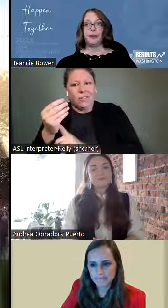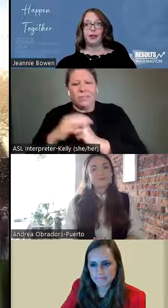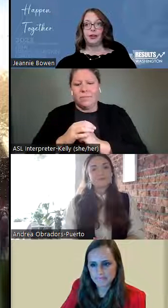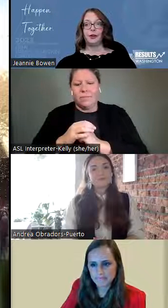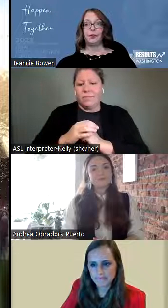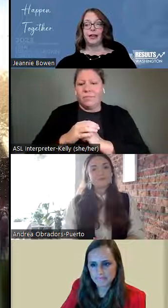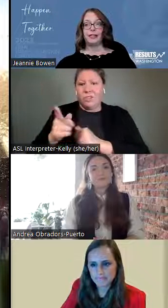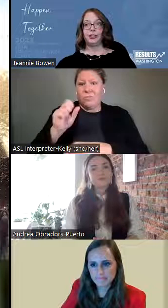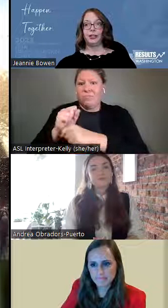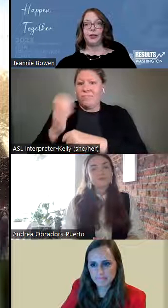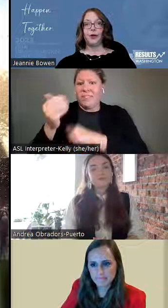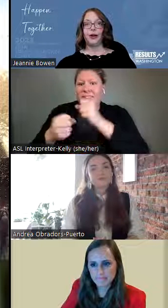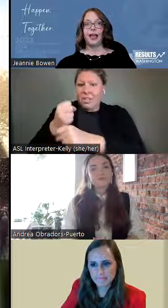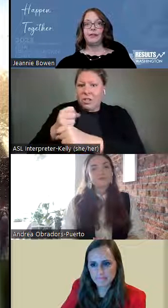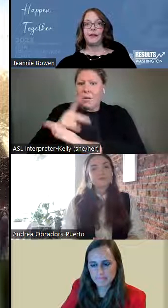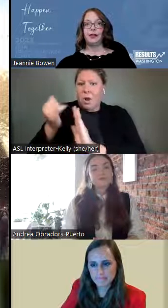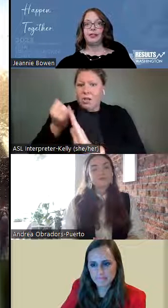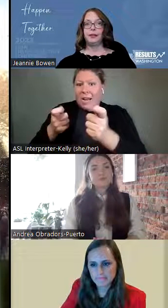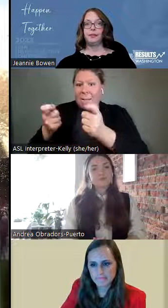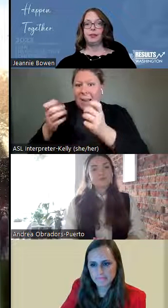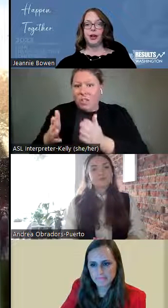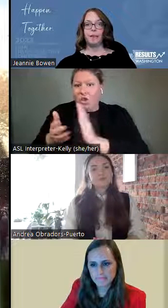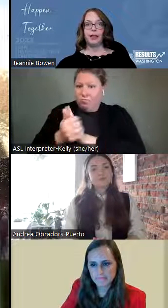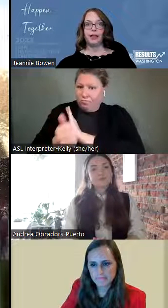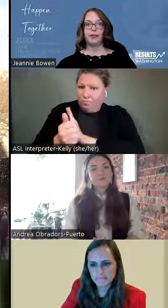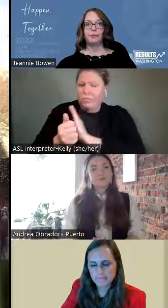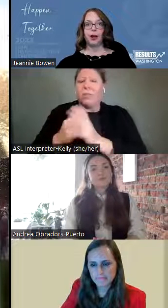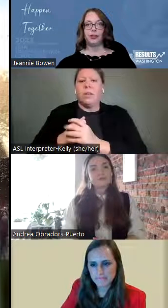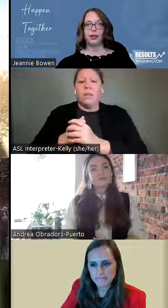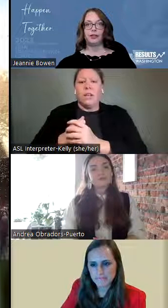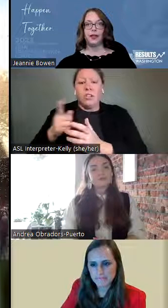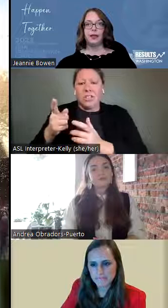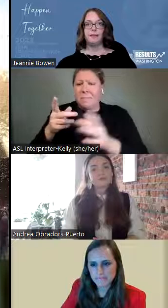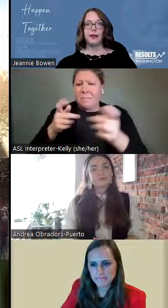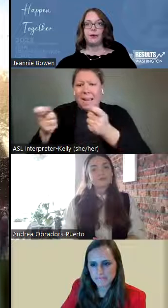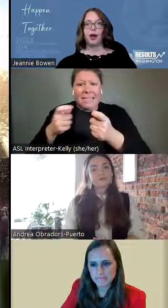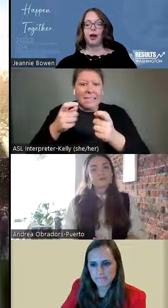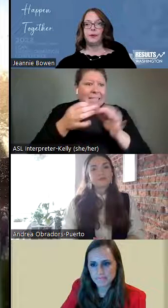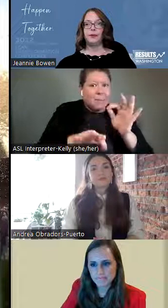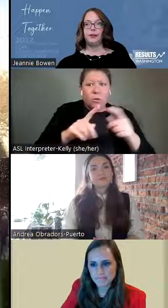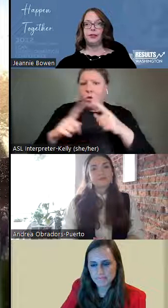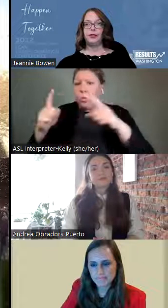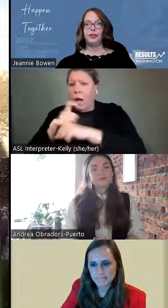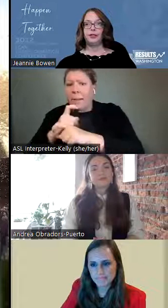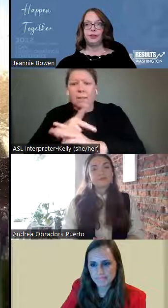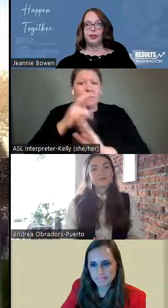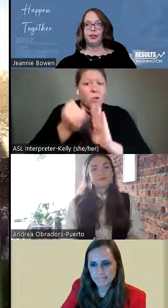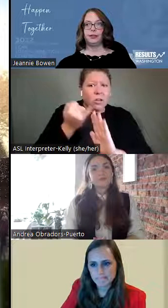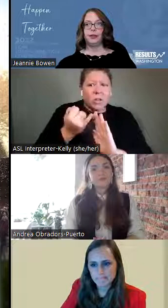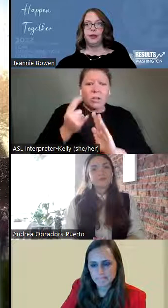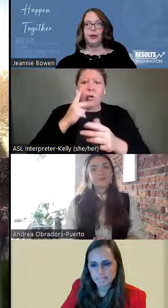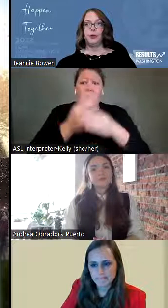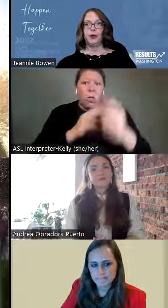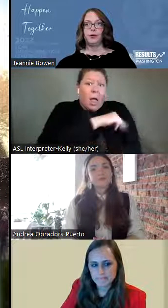project manager practitioner, Corey has managed simple to complex projects spanning both hospital and research